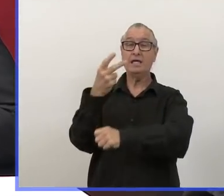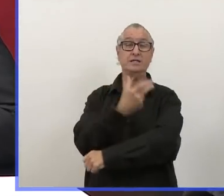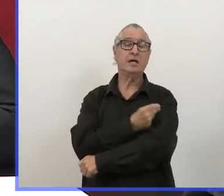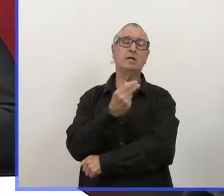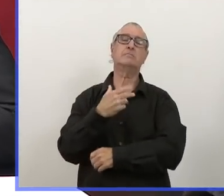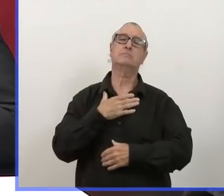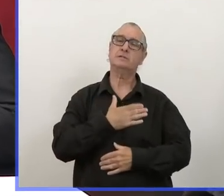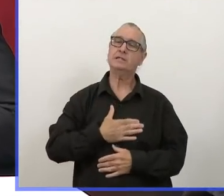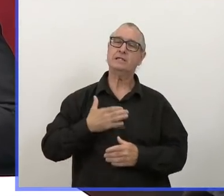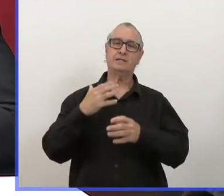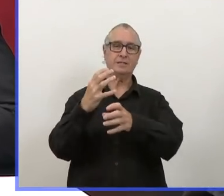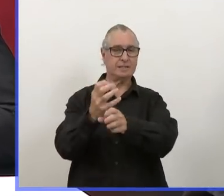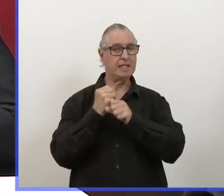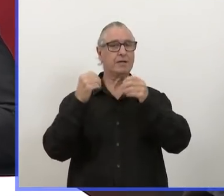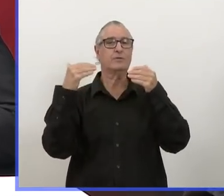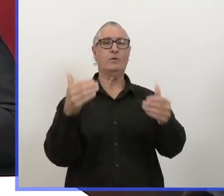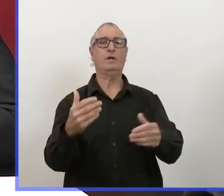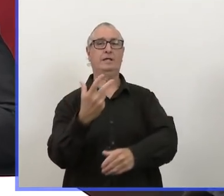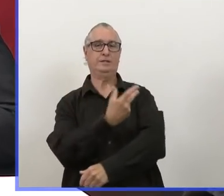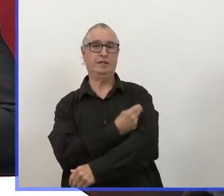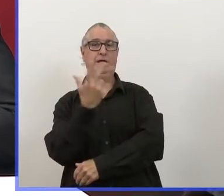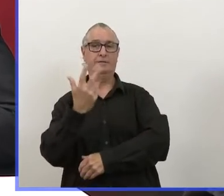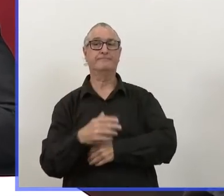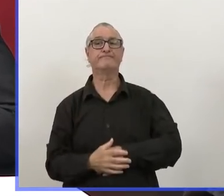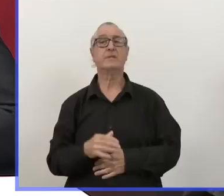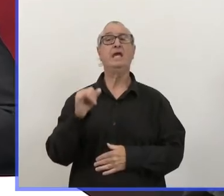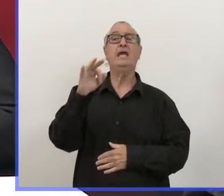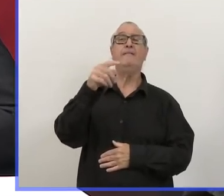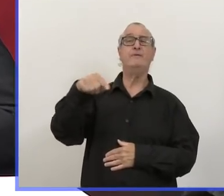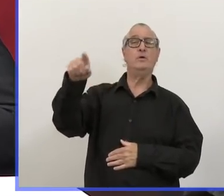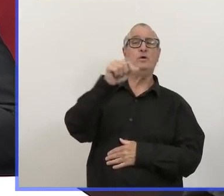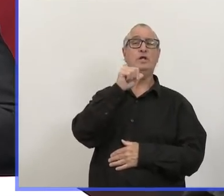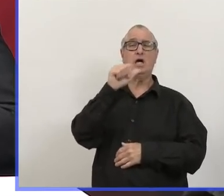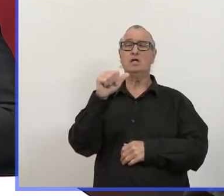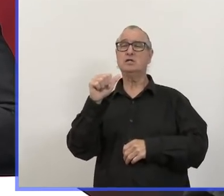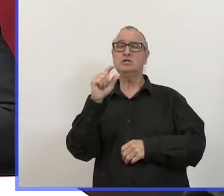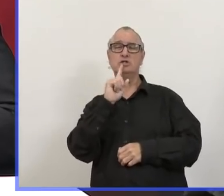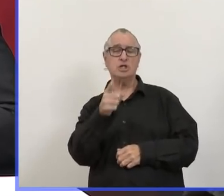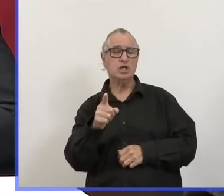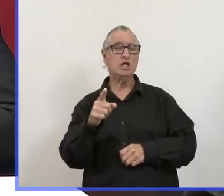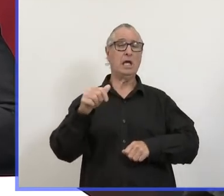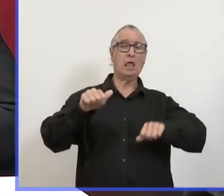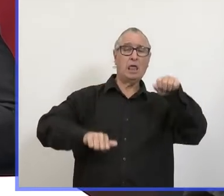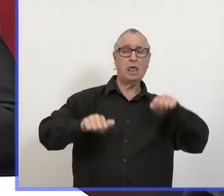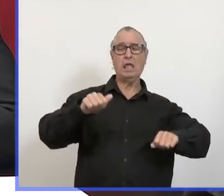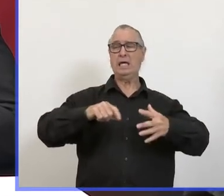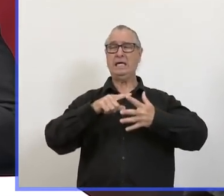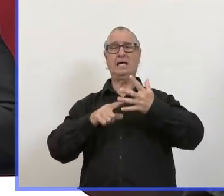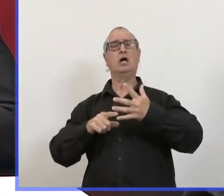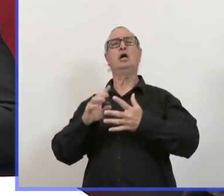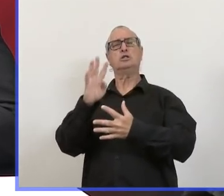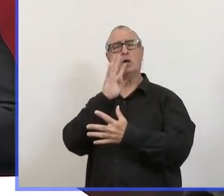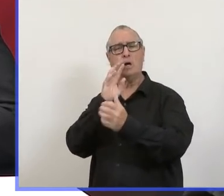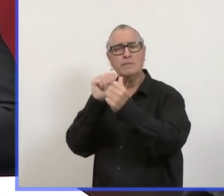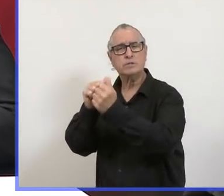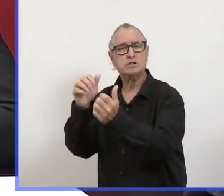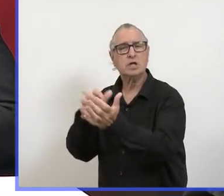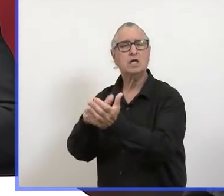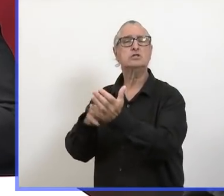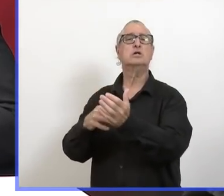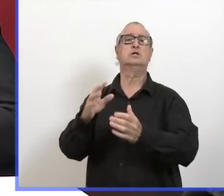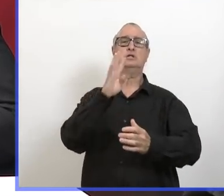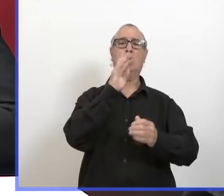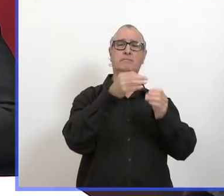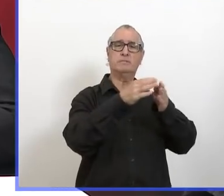to your nurse practitioner. Talk to your pharmacist. Call public health. And let's have a discussion about